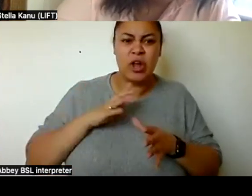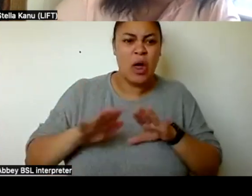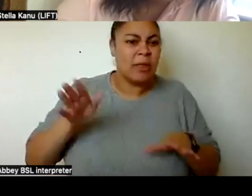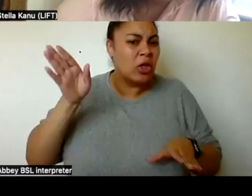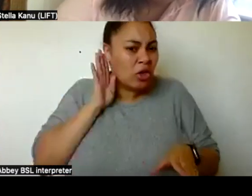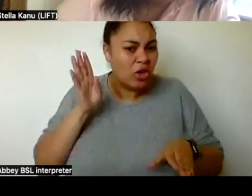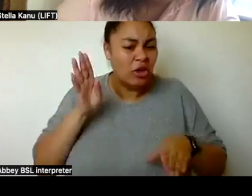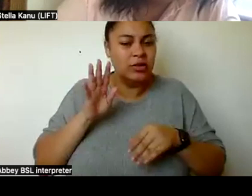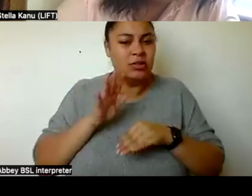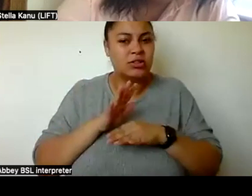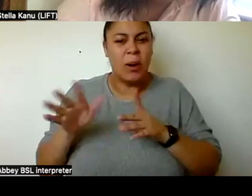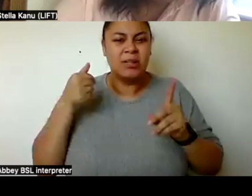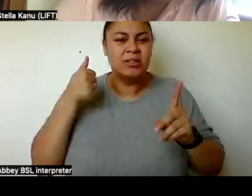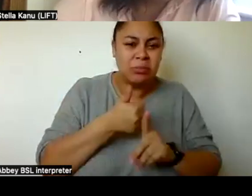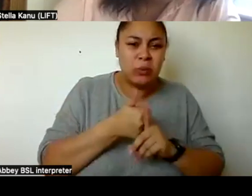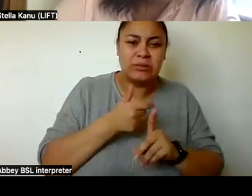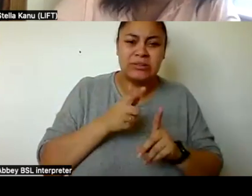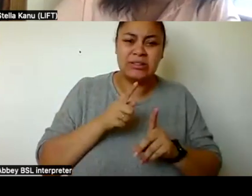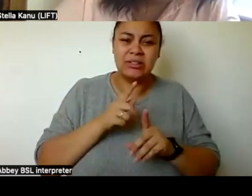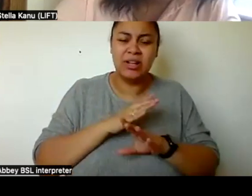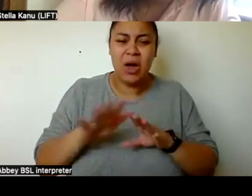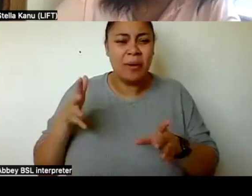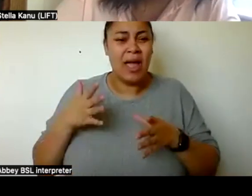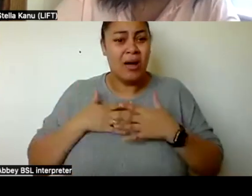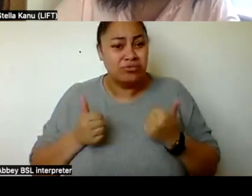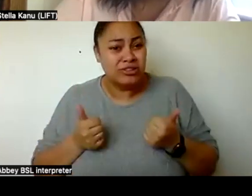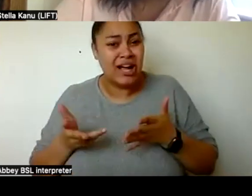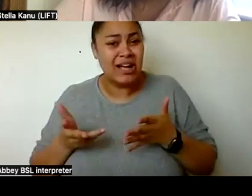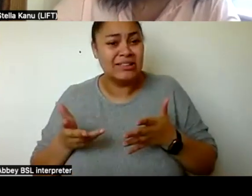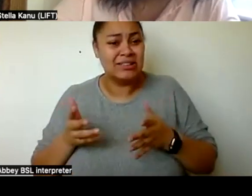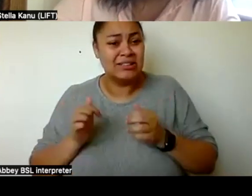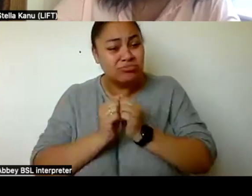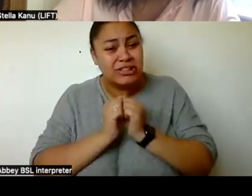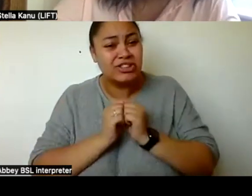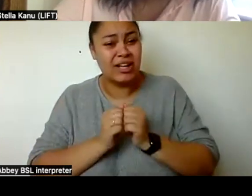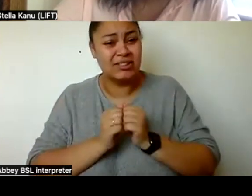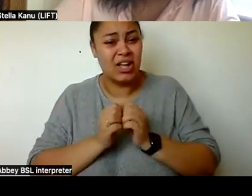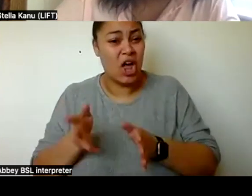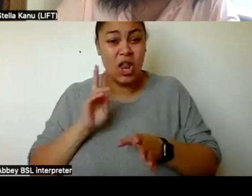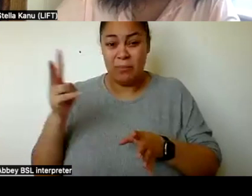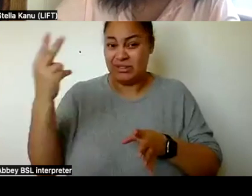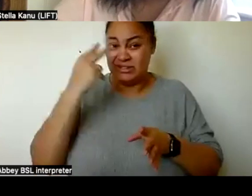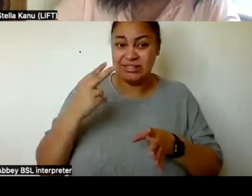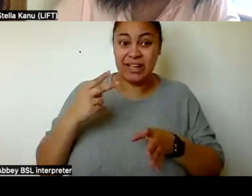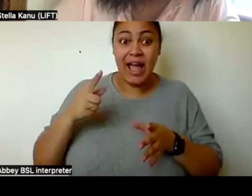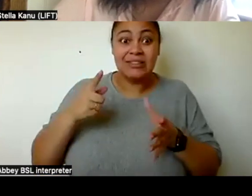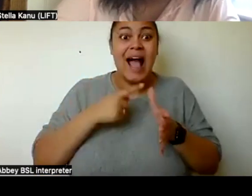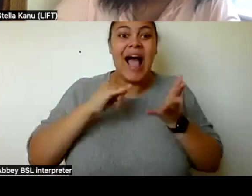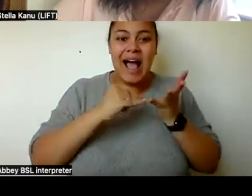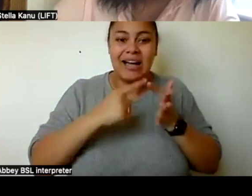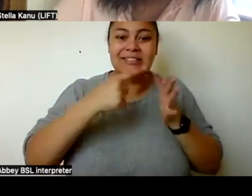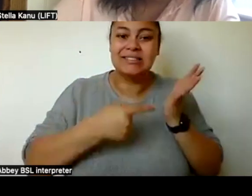heard, not being supported, not being appreciated, and not being seen as an asset in the